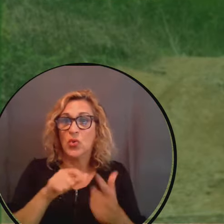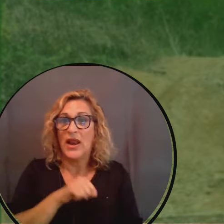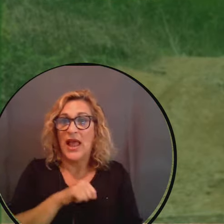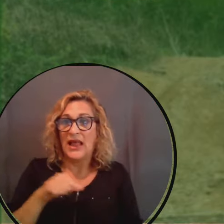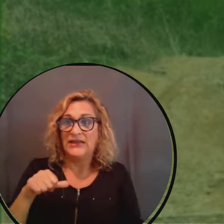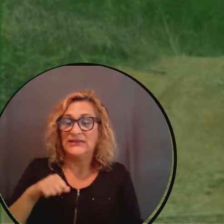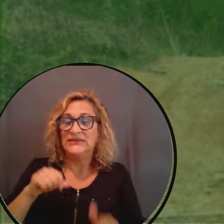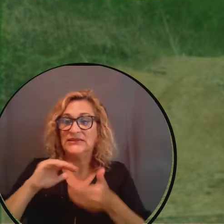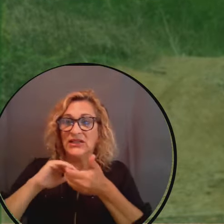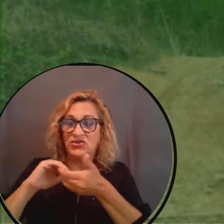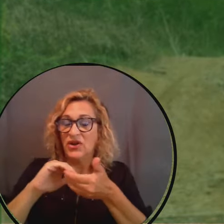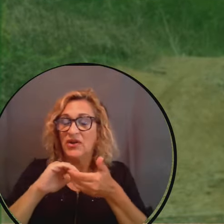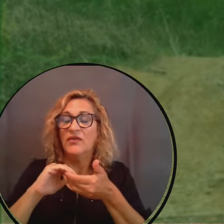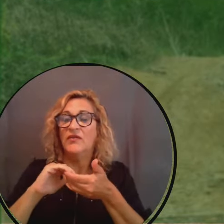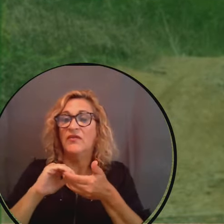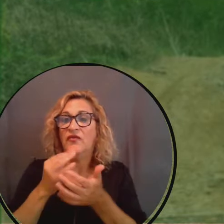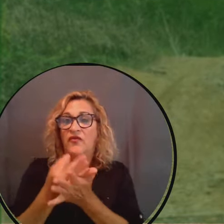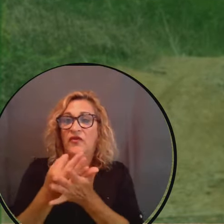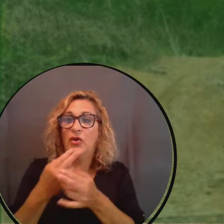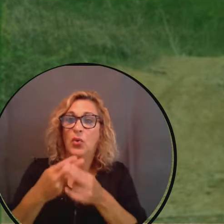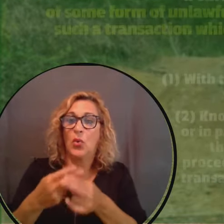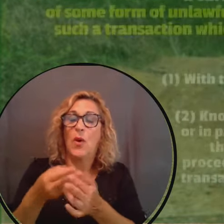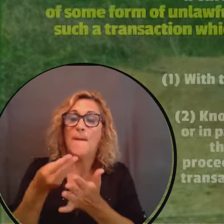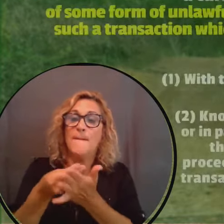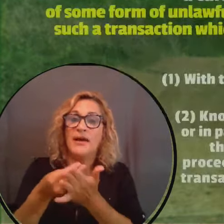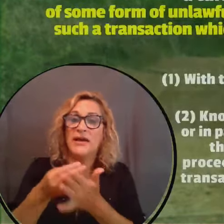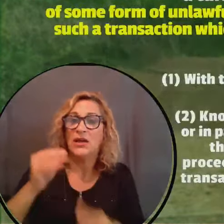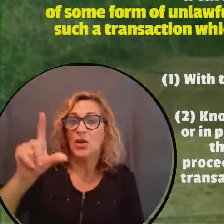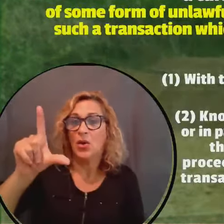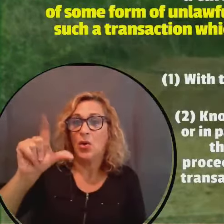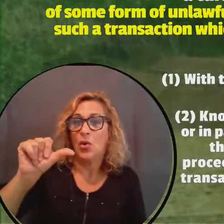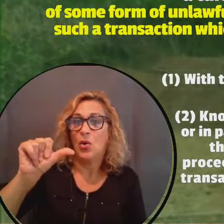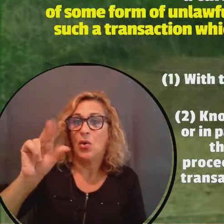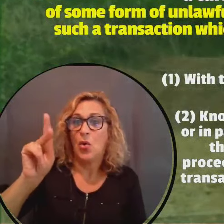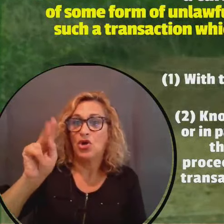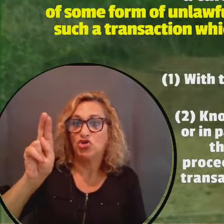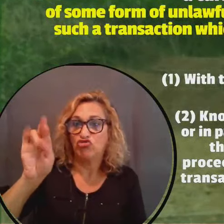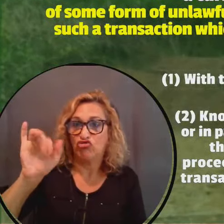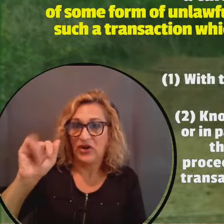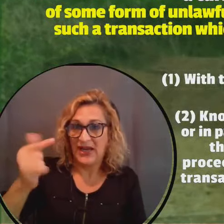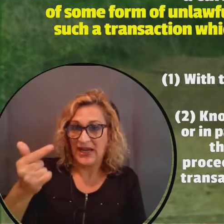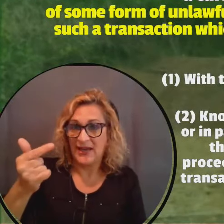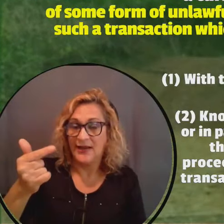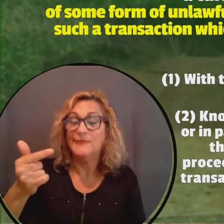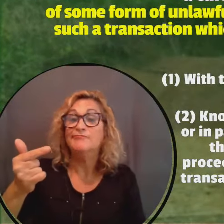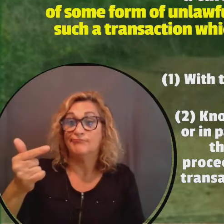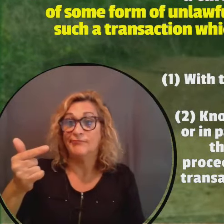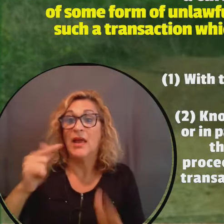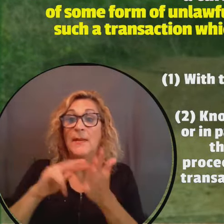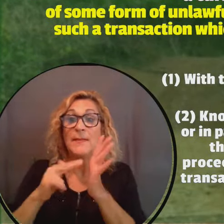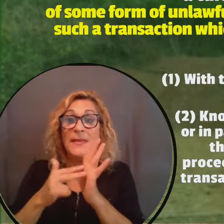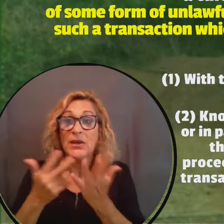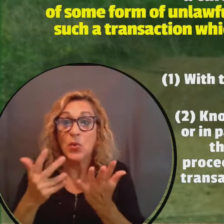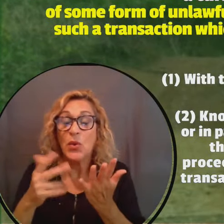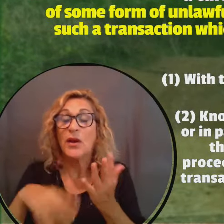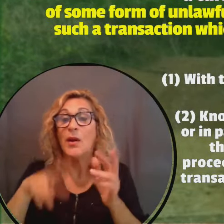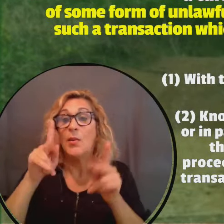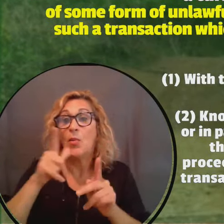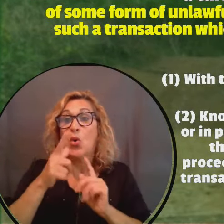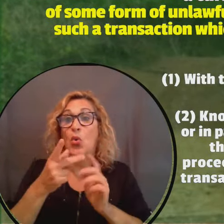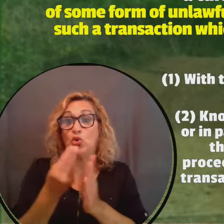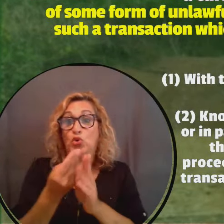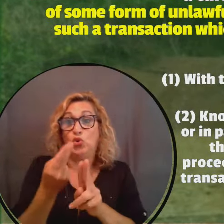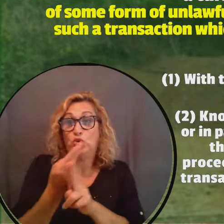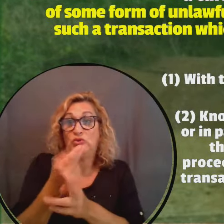is money laundering. And that requires someone to have taken money from an illegal transaction and use